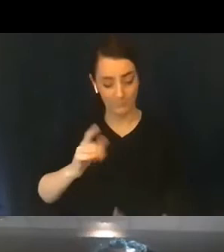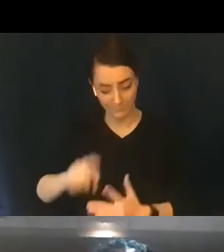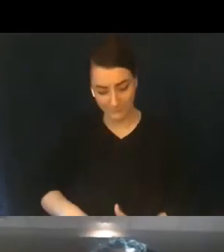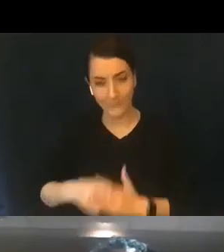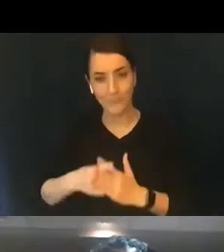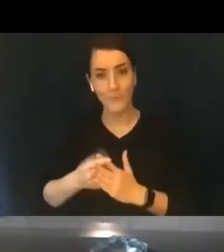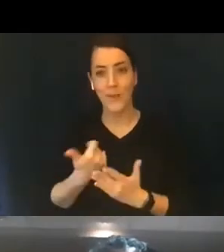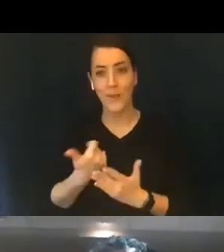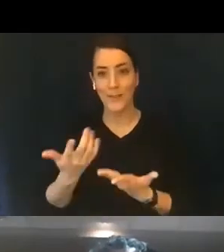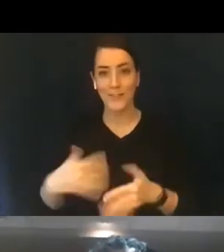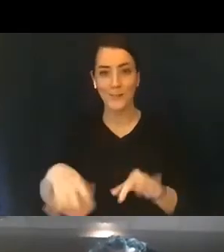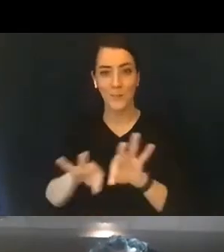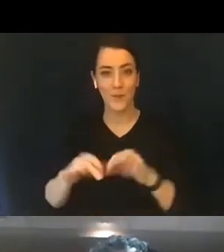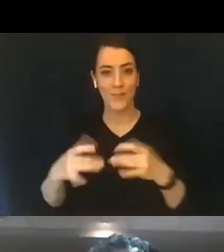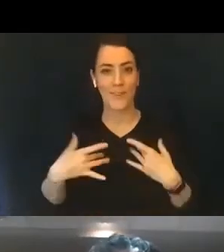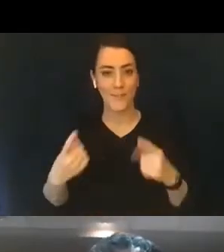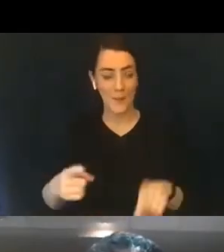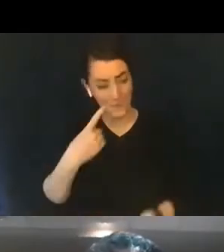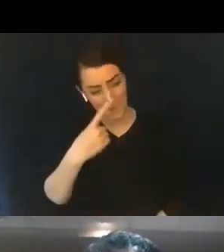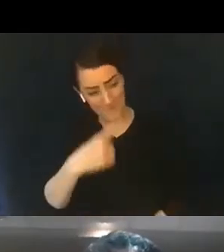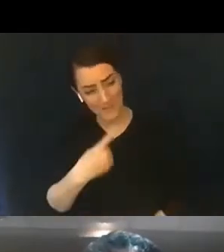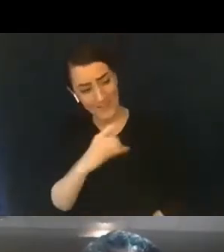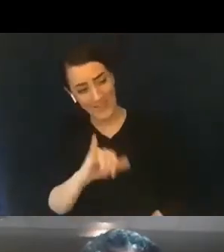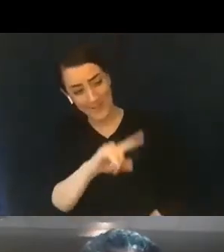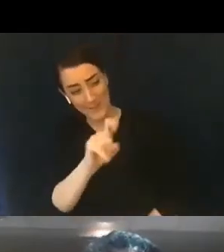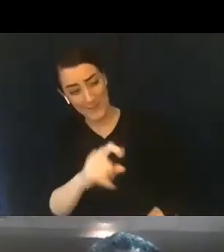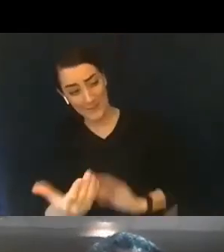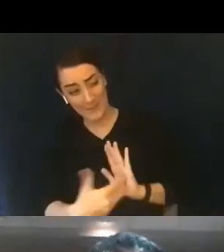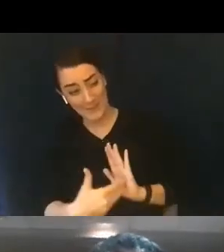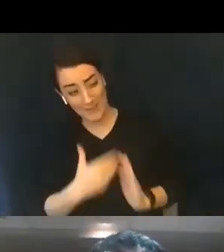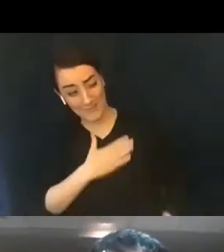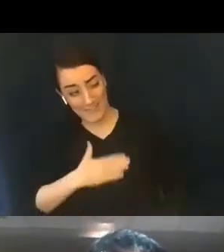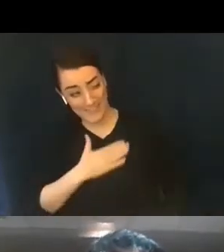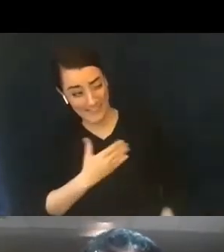Can I have that question again, please, George?